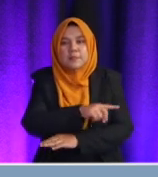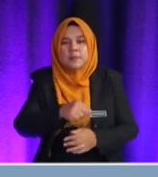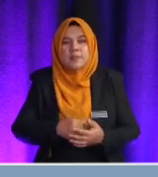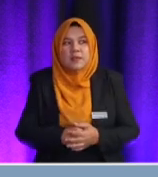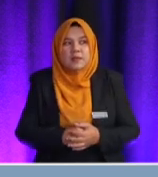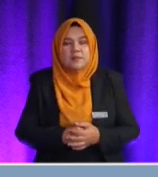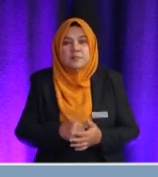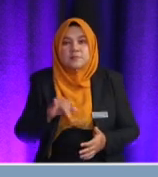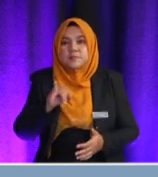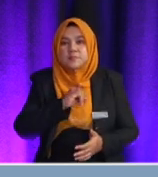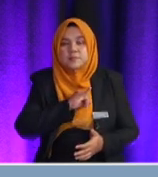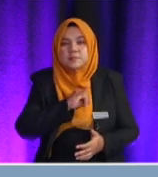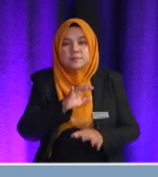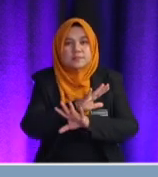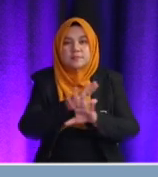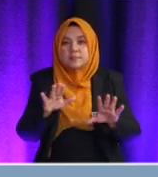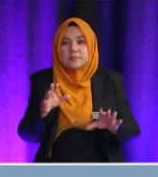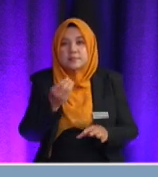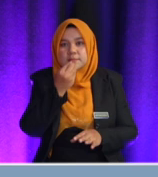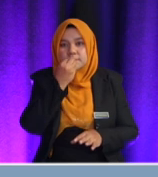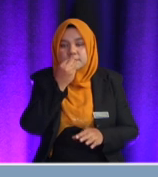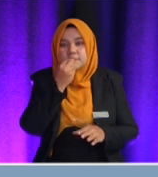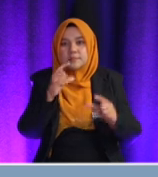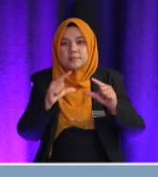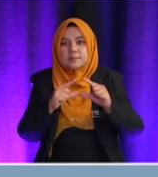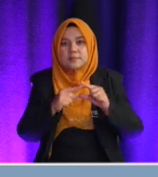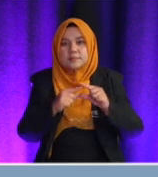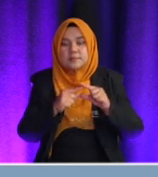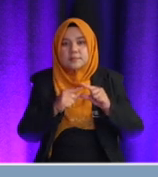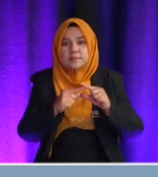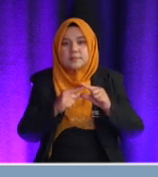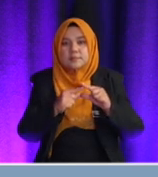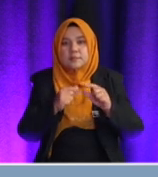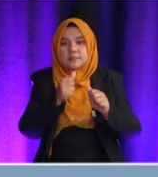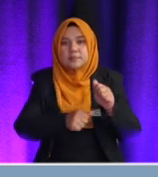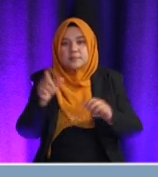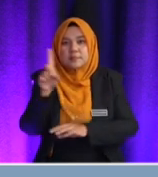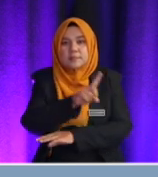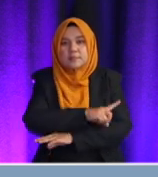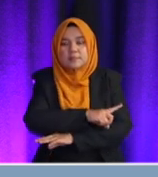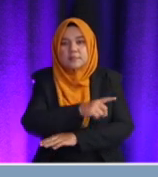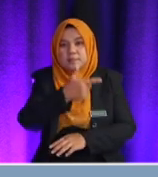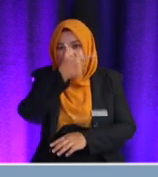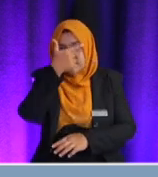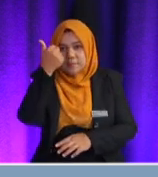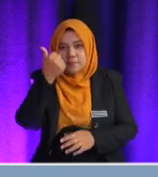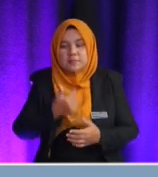I do not really like eat nasi lemak every day because it's not good for our health. Oh,